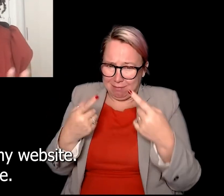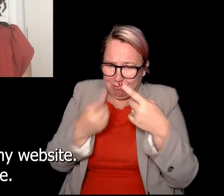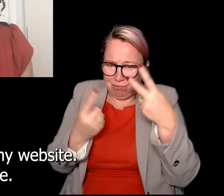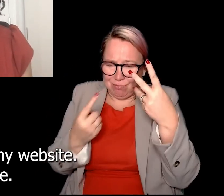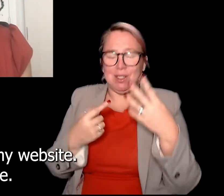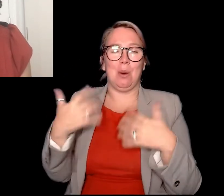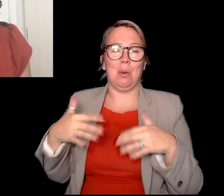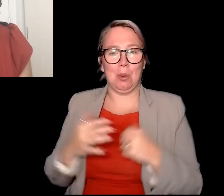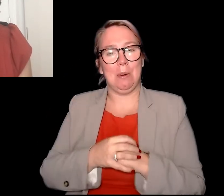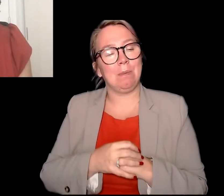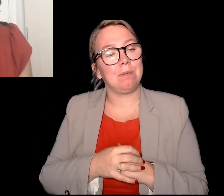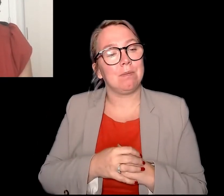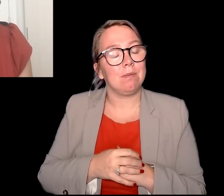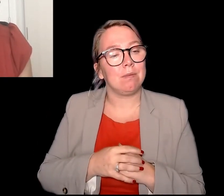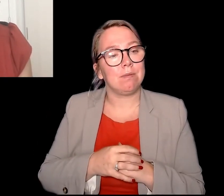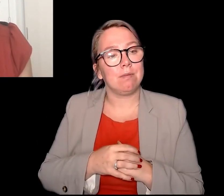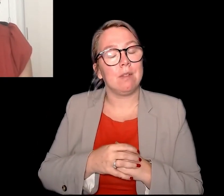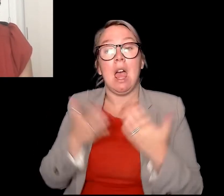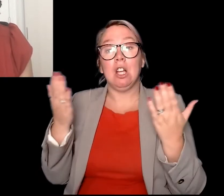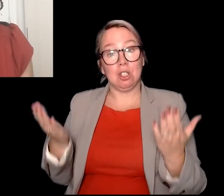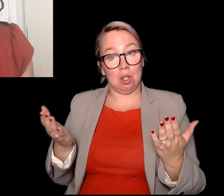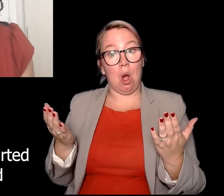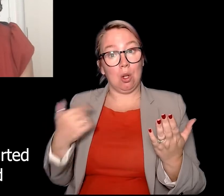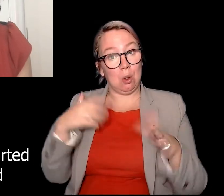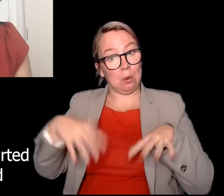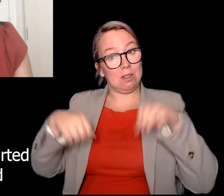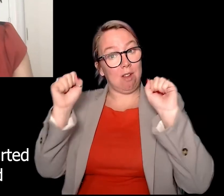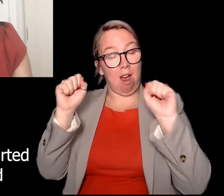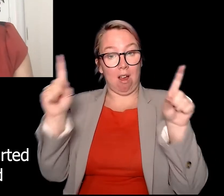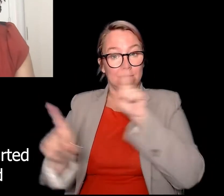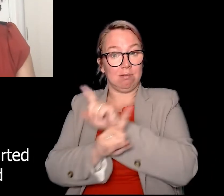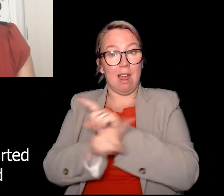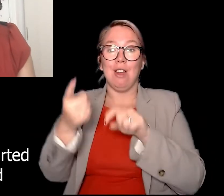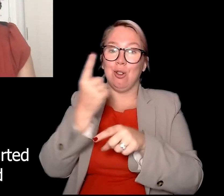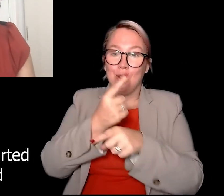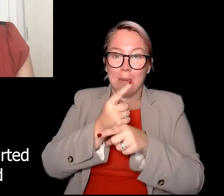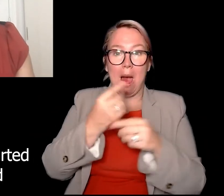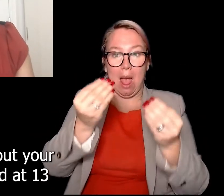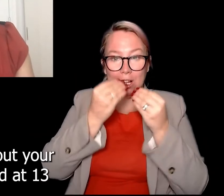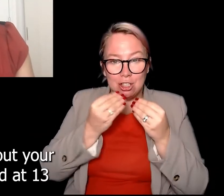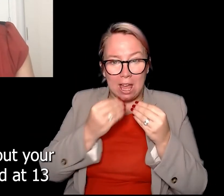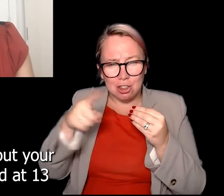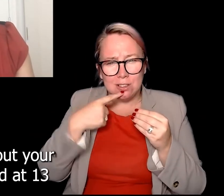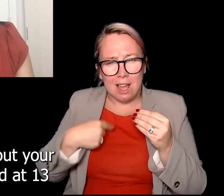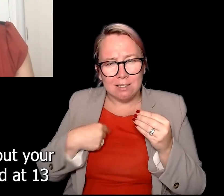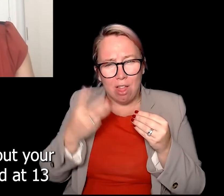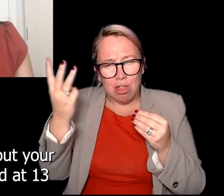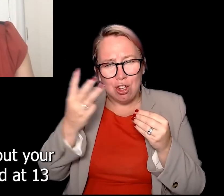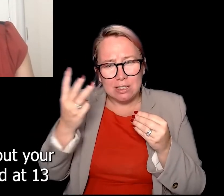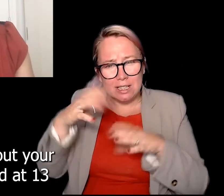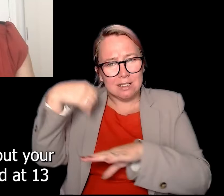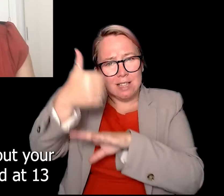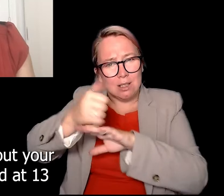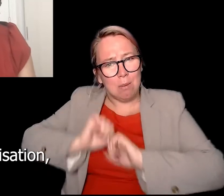I'm a badass, I promise. Well, let's get straight into that. So tell me, because You kind of started the other way around, actually. You spoke a bit about your